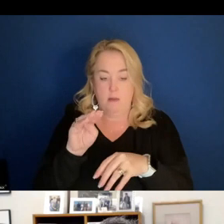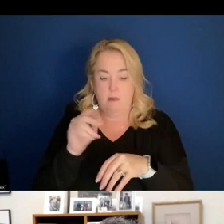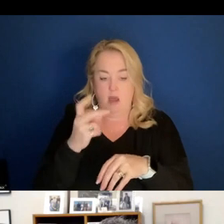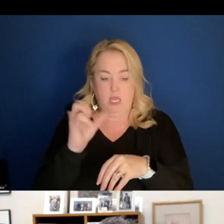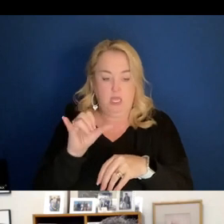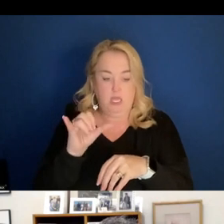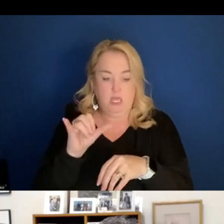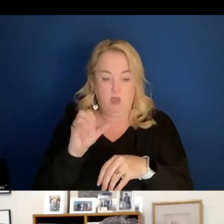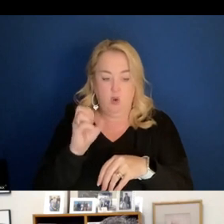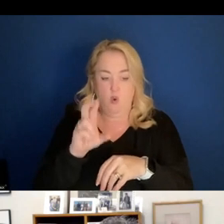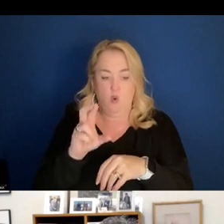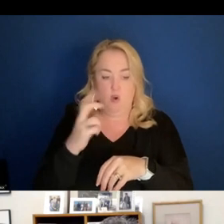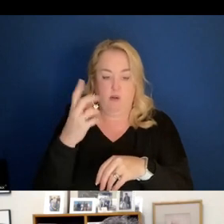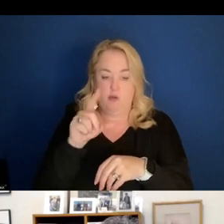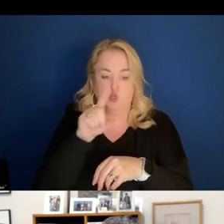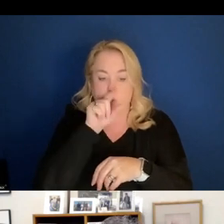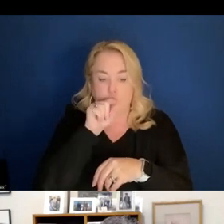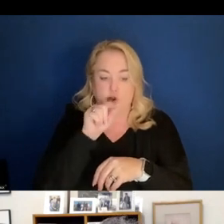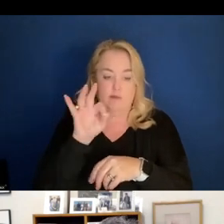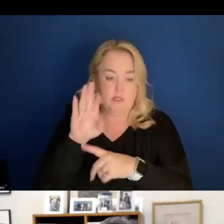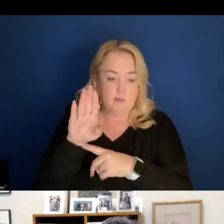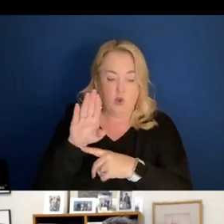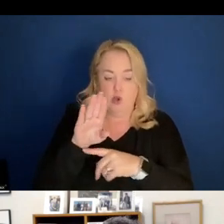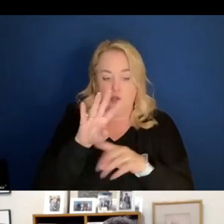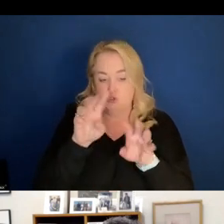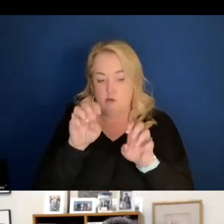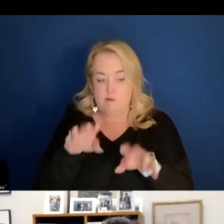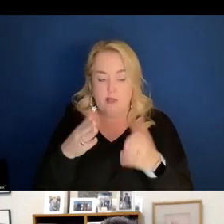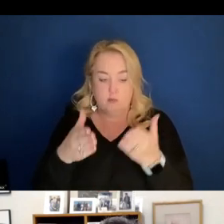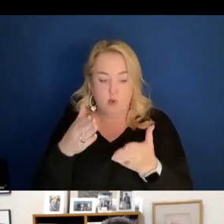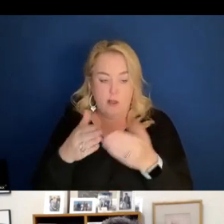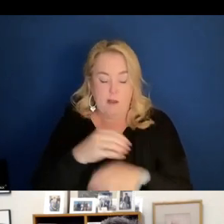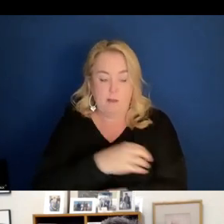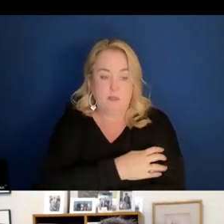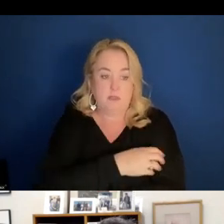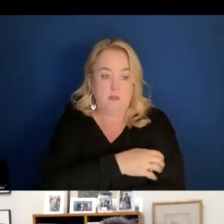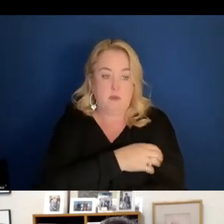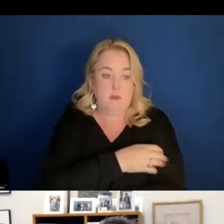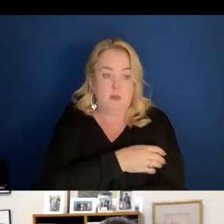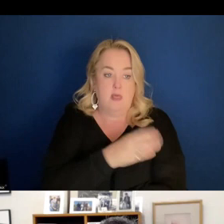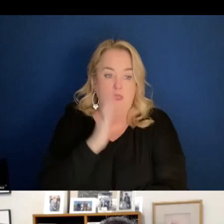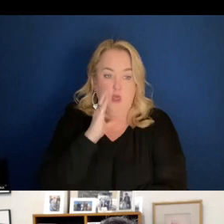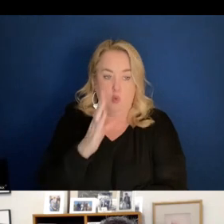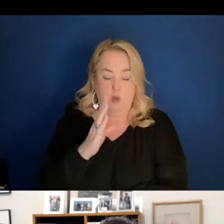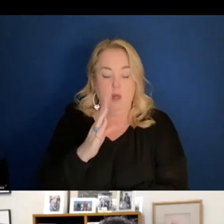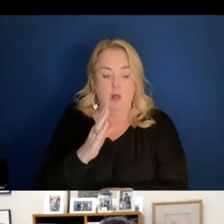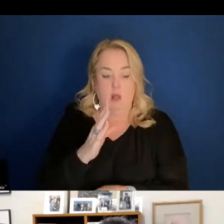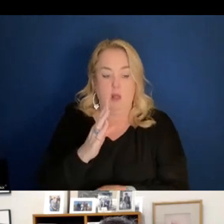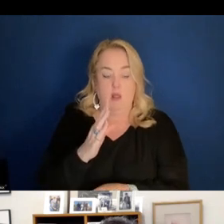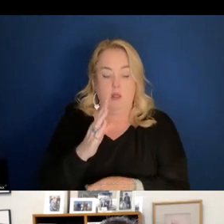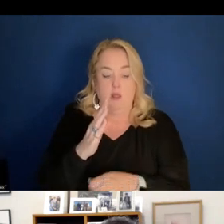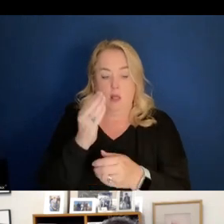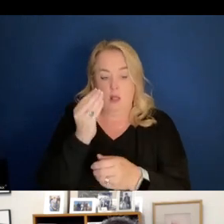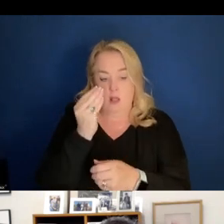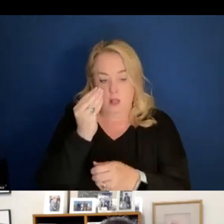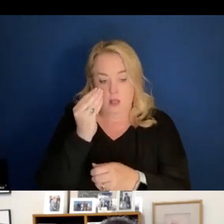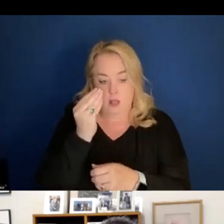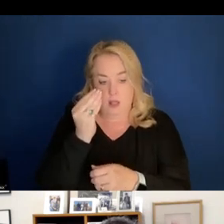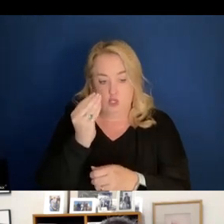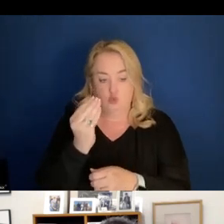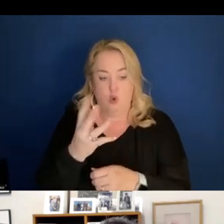other through say Twitter or Facebook surveys, perhaps, that again give you a sense of sort of what people know about